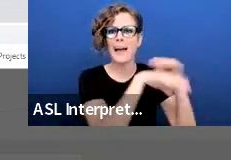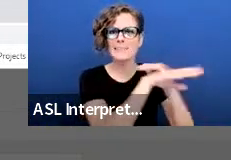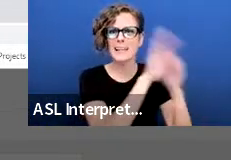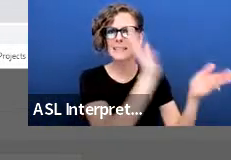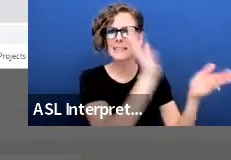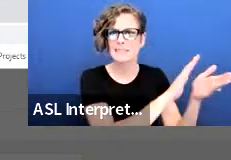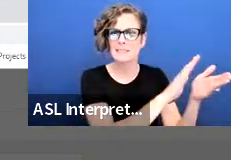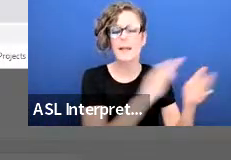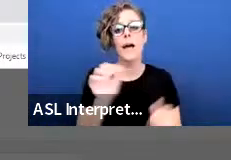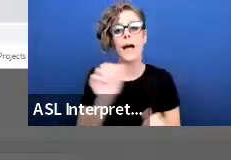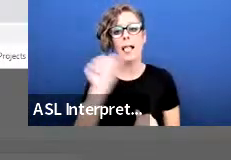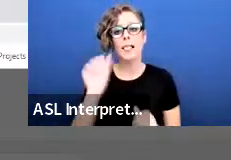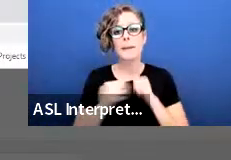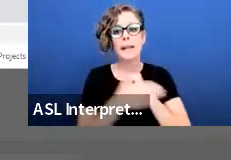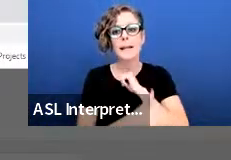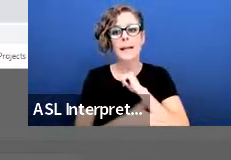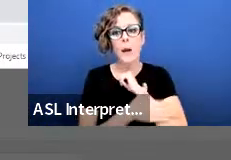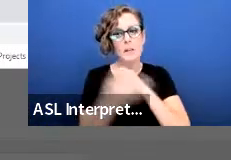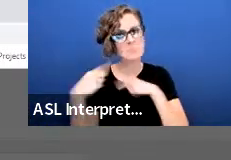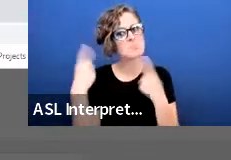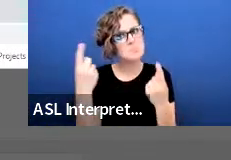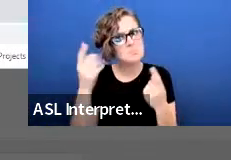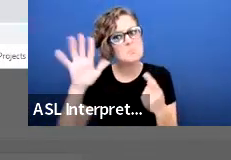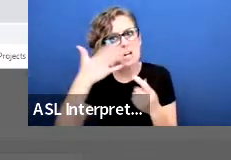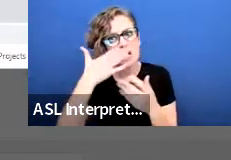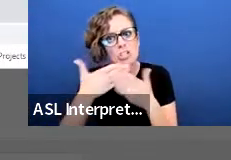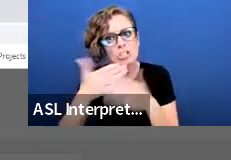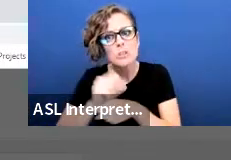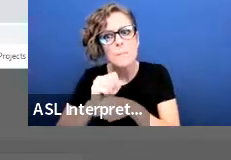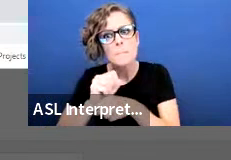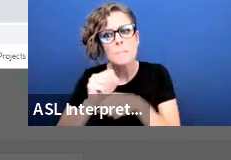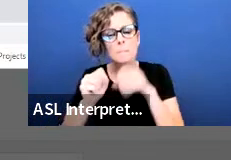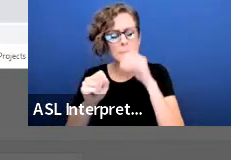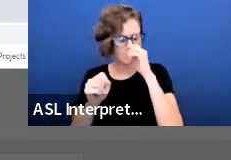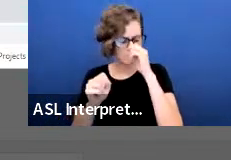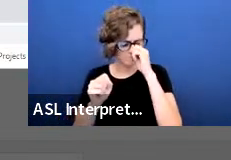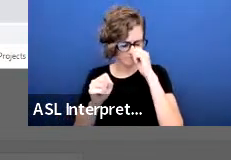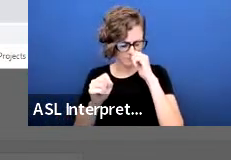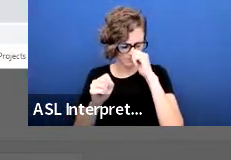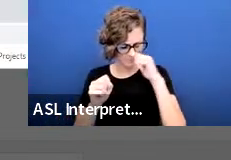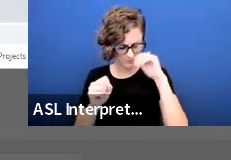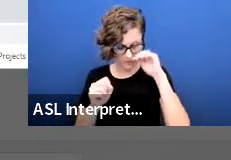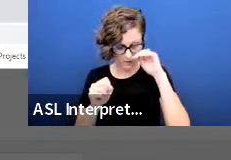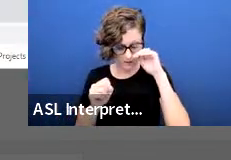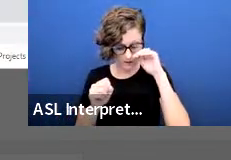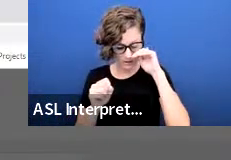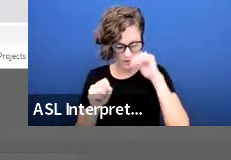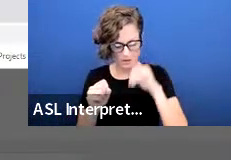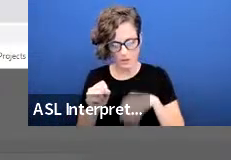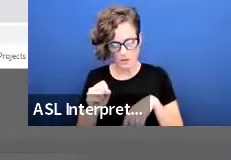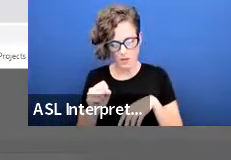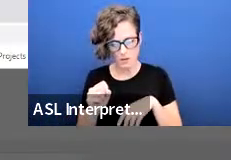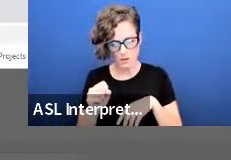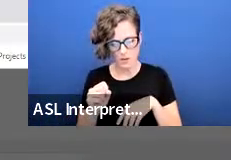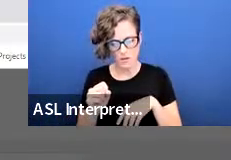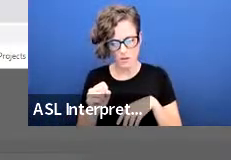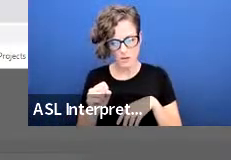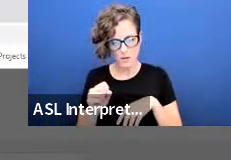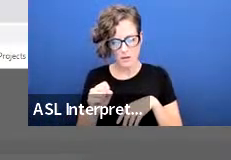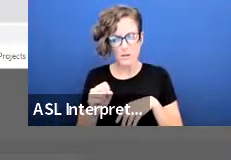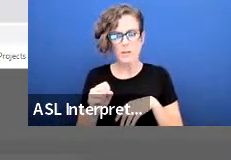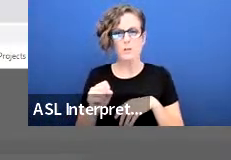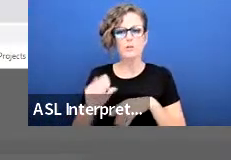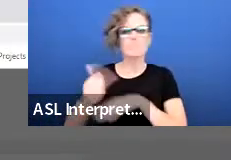job of making sure that that there are either community